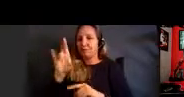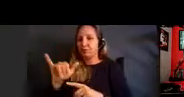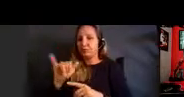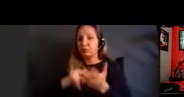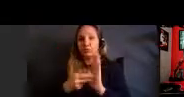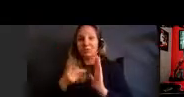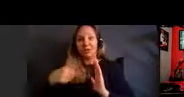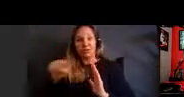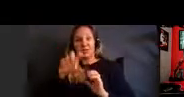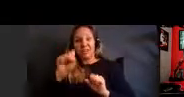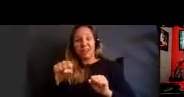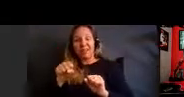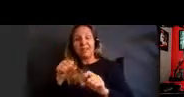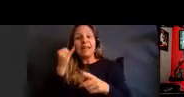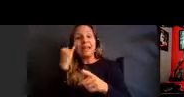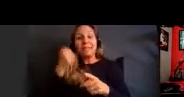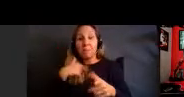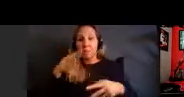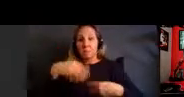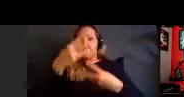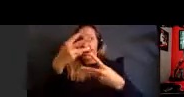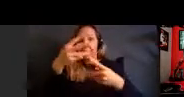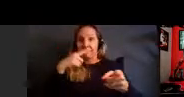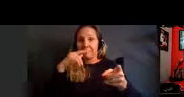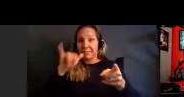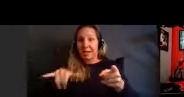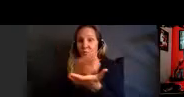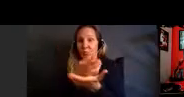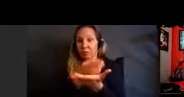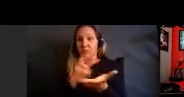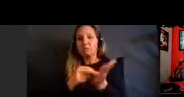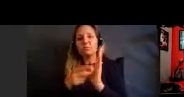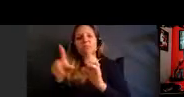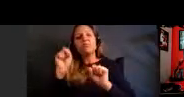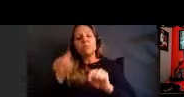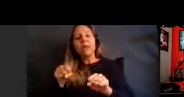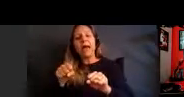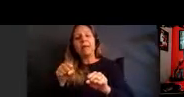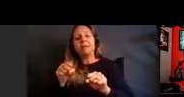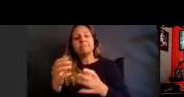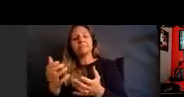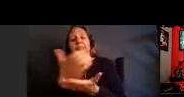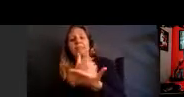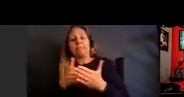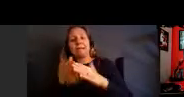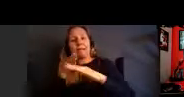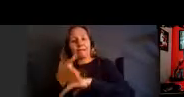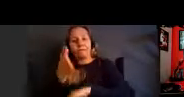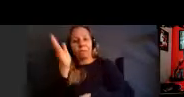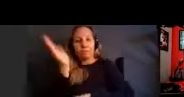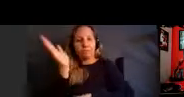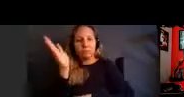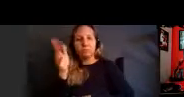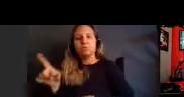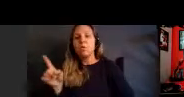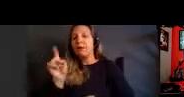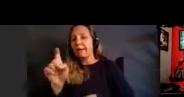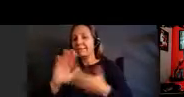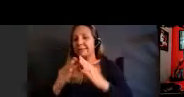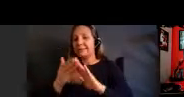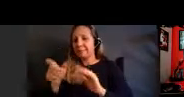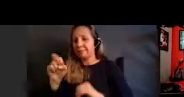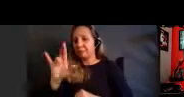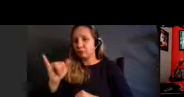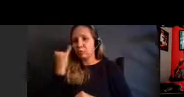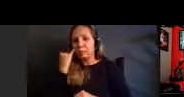for you. Any resource that I bring up will be available for you after the presentation today. So I do welcome you to ask them for those resources if